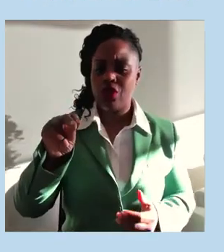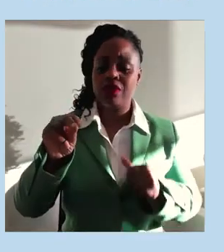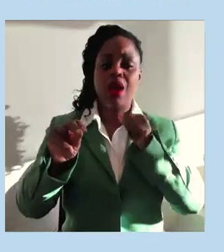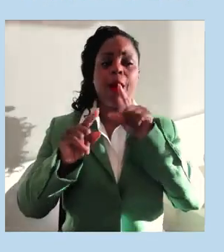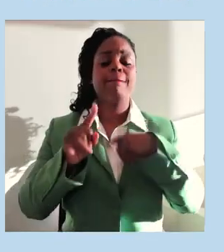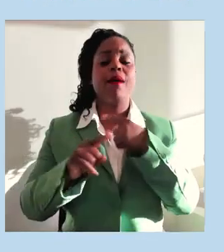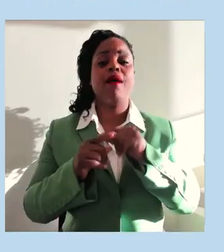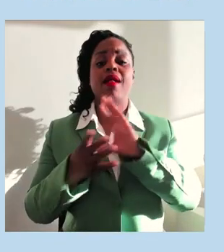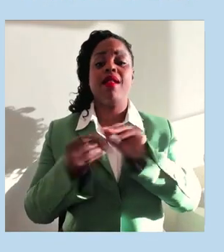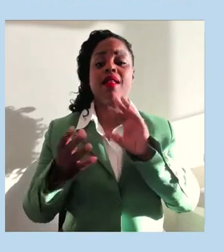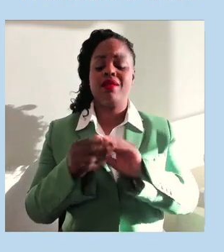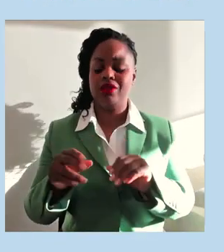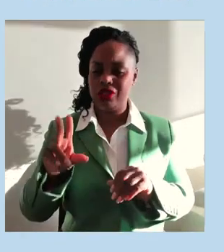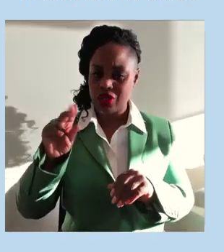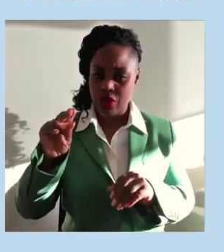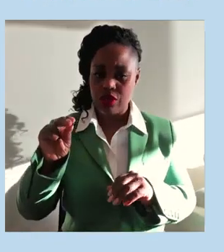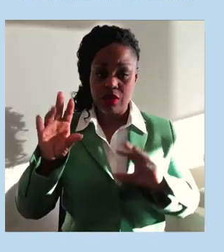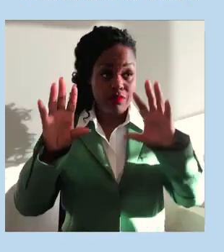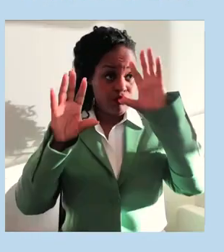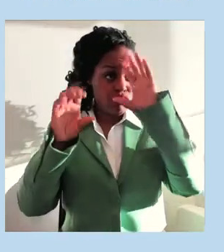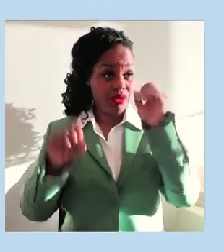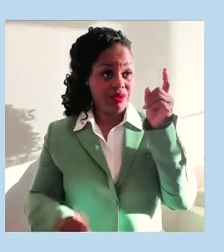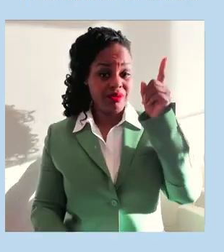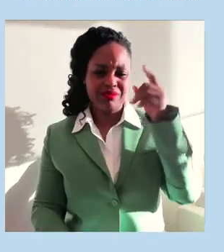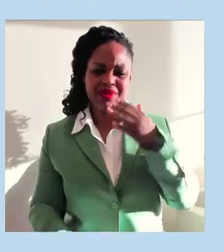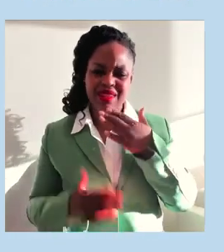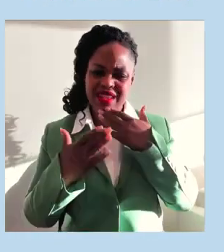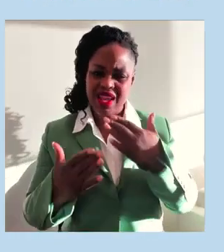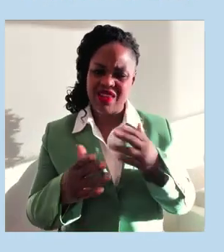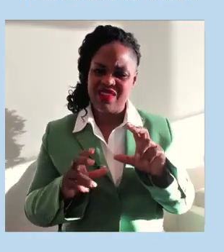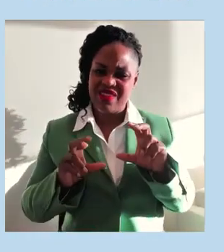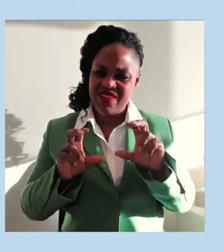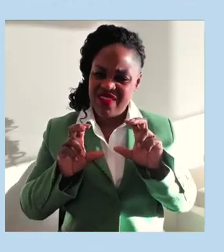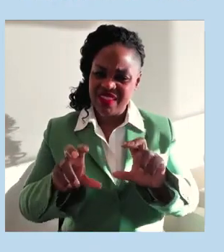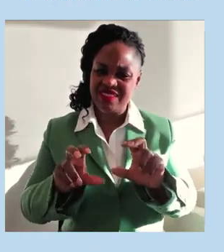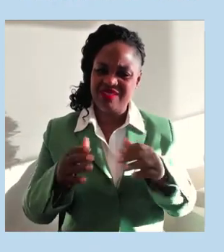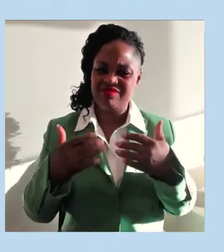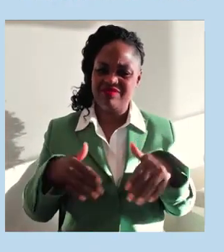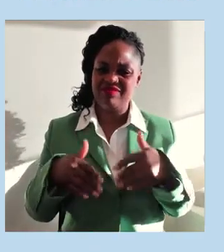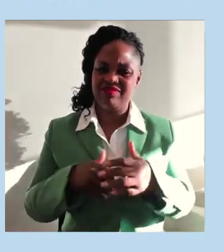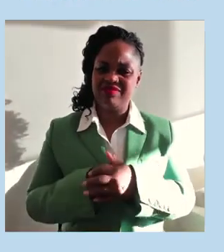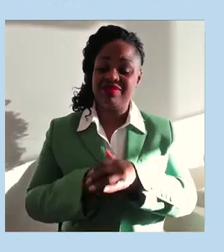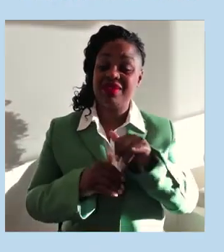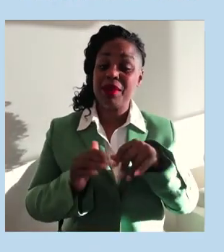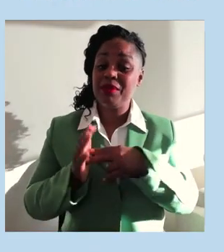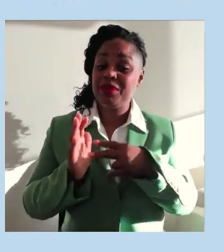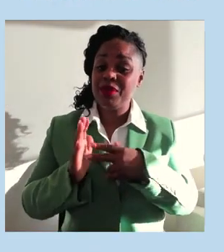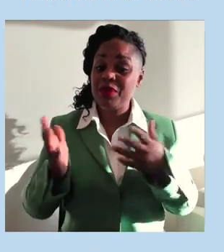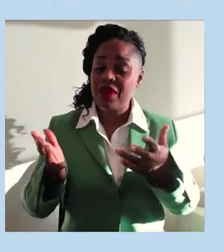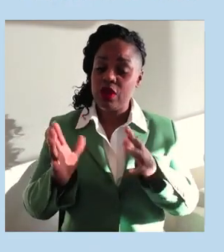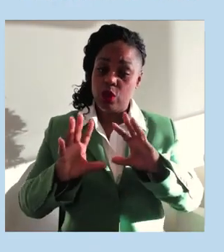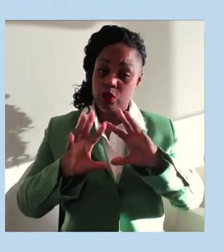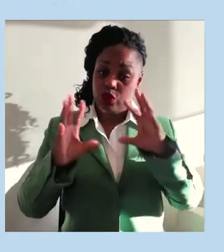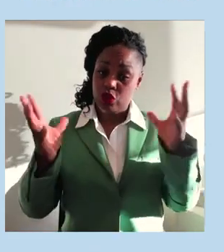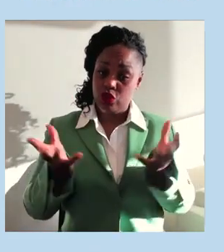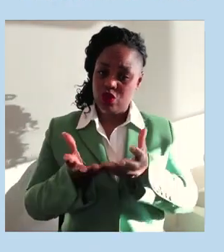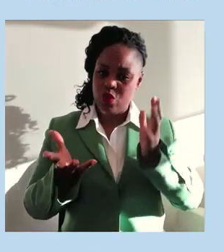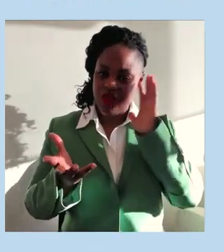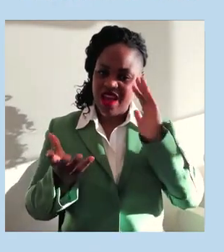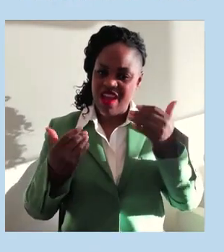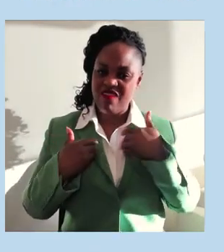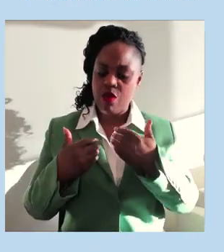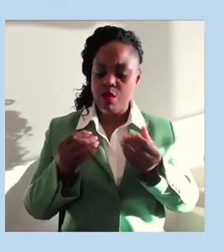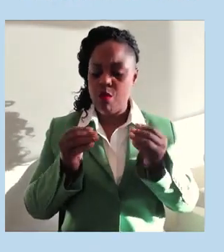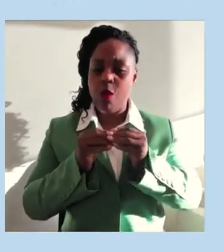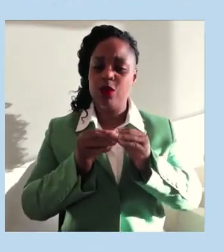it. And by doing so, we will fill the world with even more stories of powerful young women, just like the ones we are about to